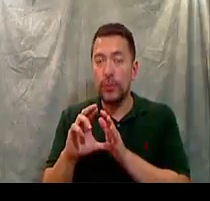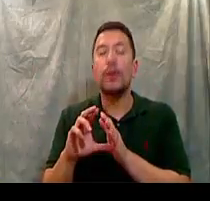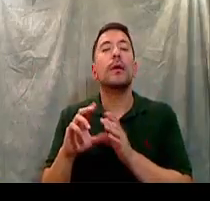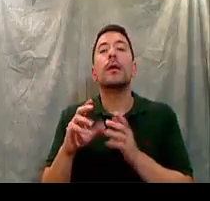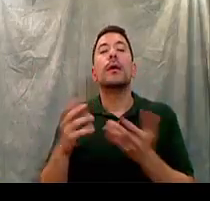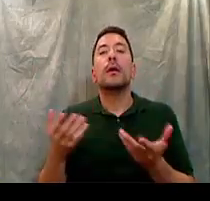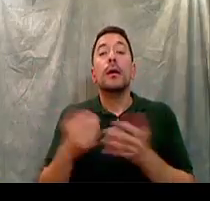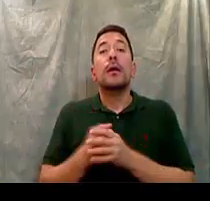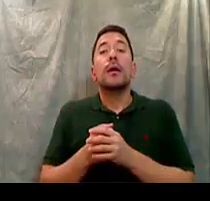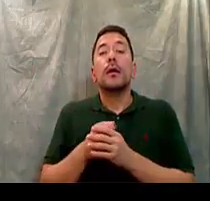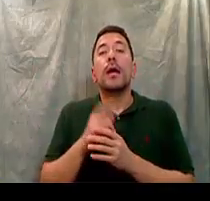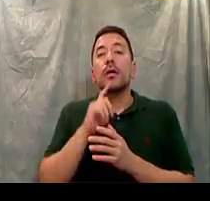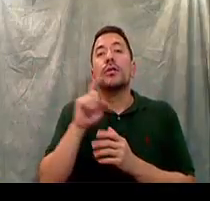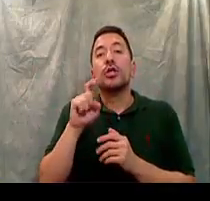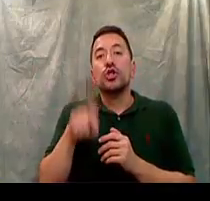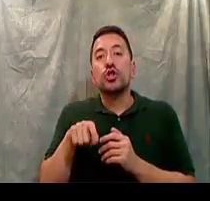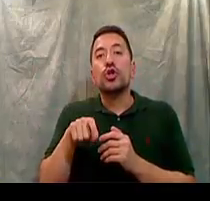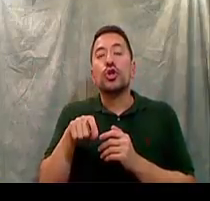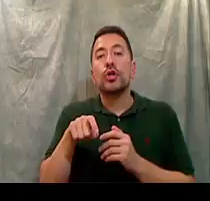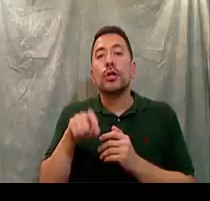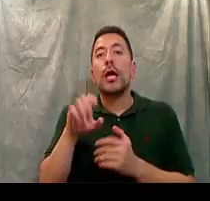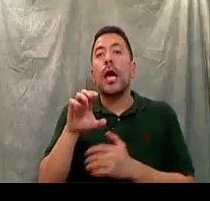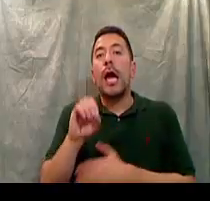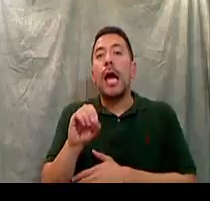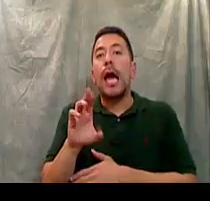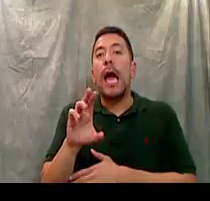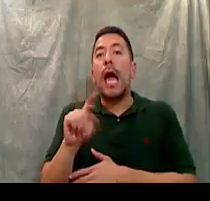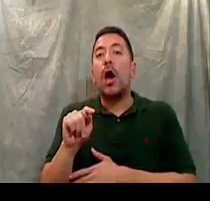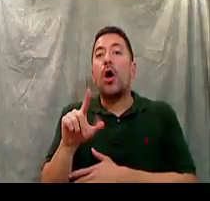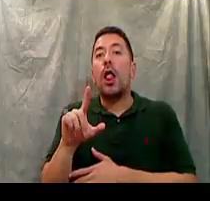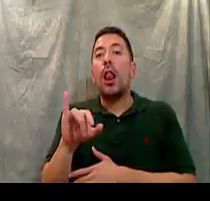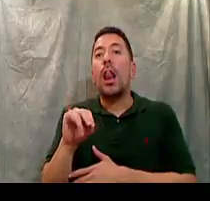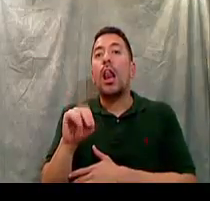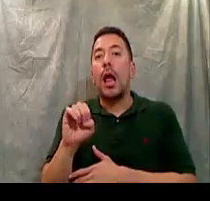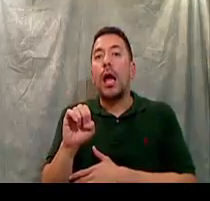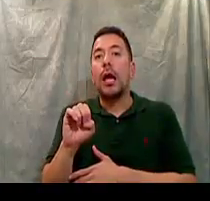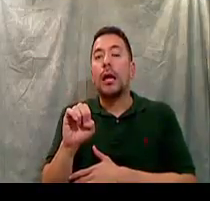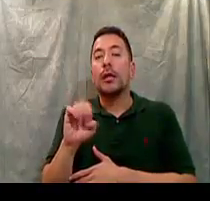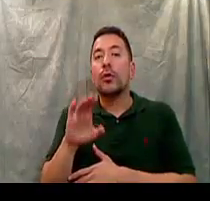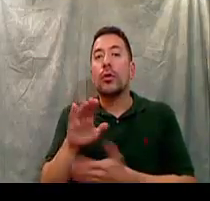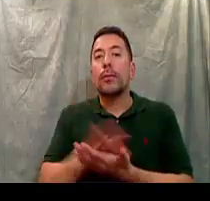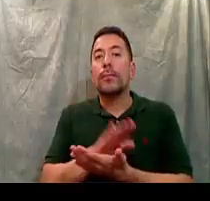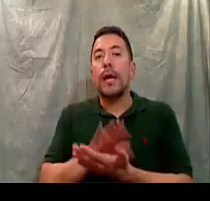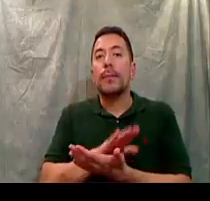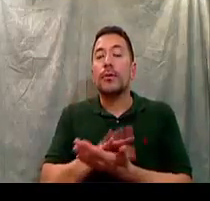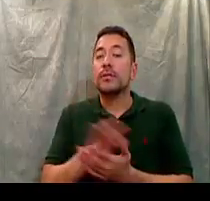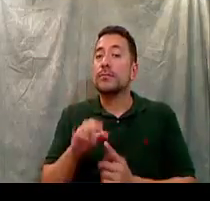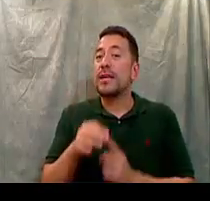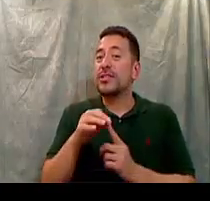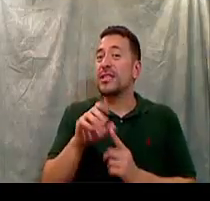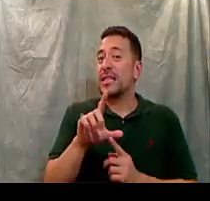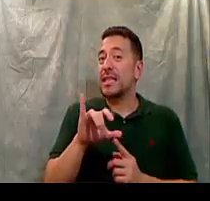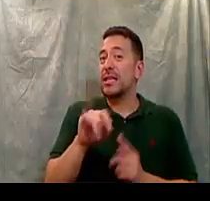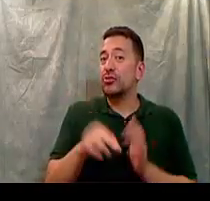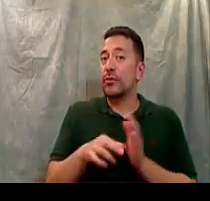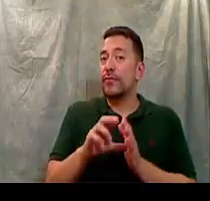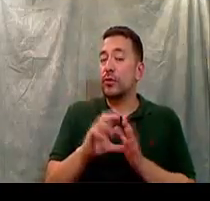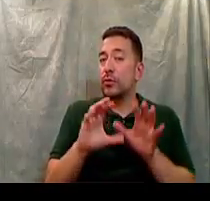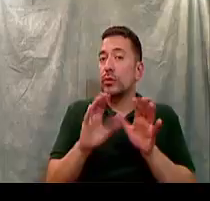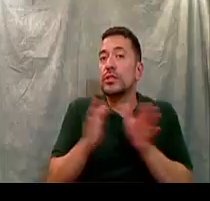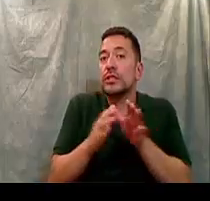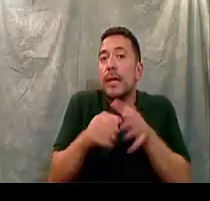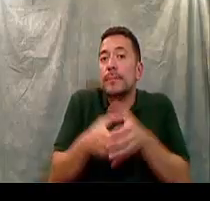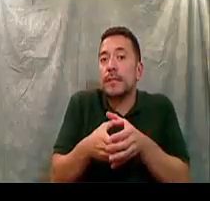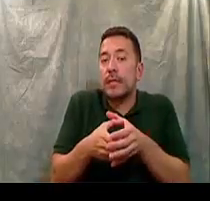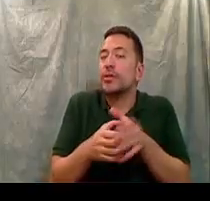actually outlining your paper. And particularly outlining this literature review subsection, because it's probably the most